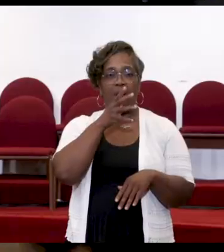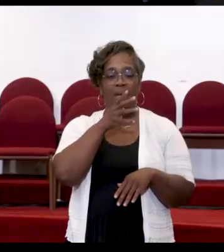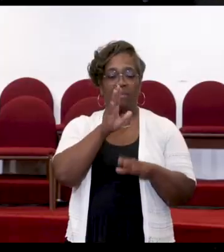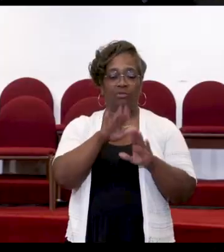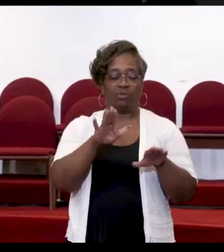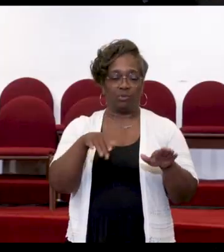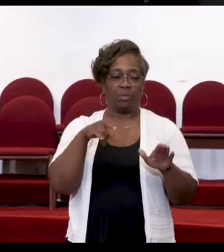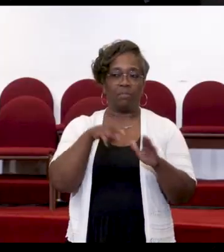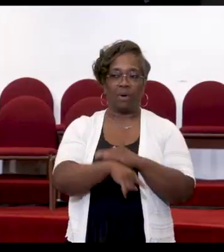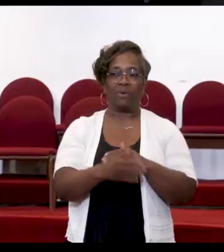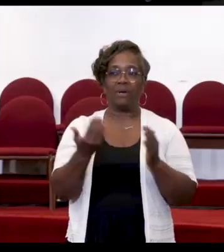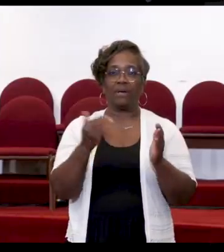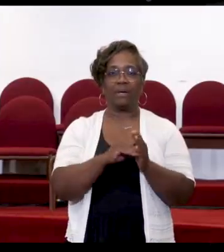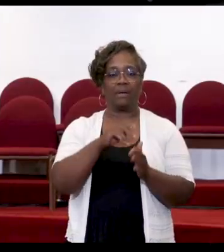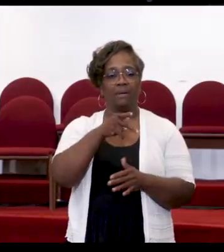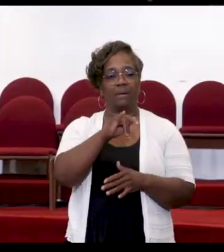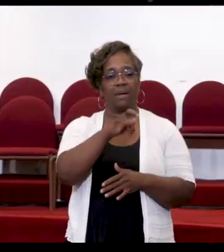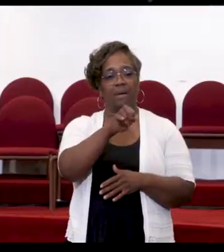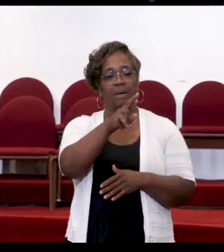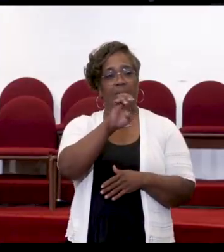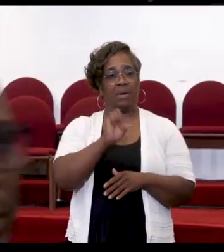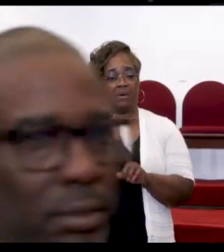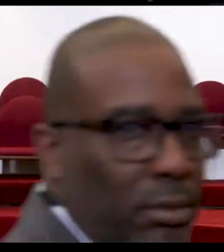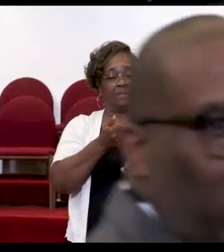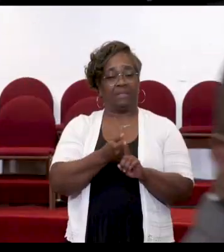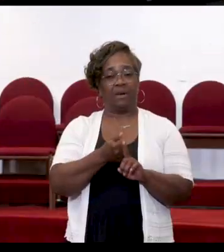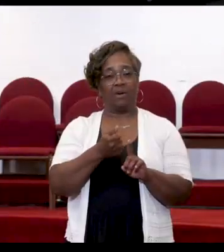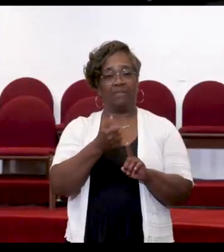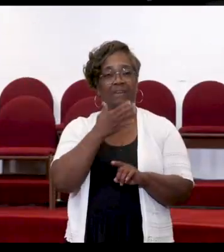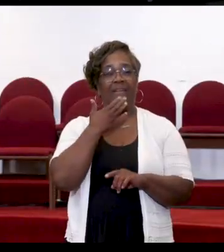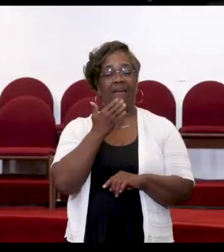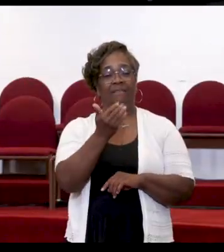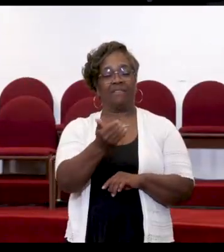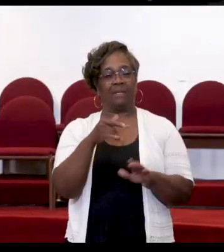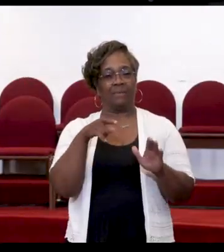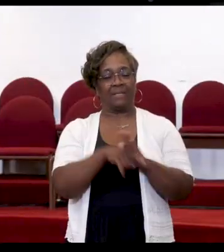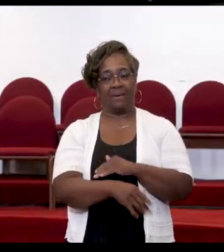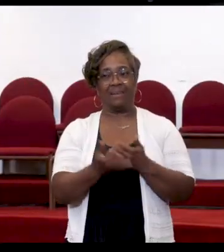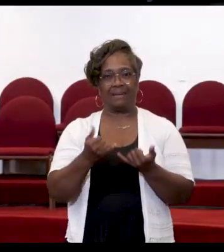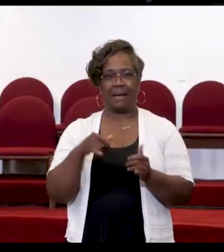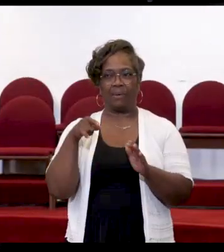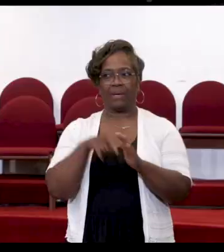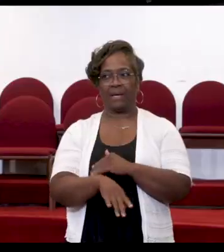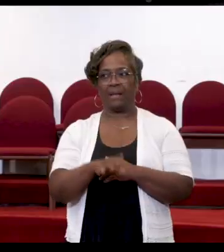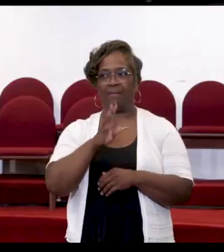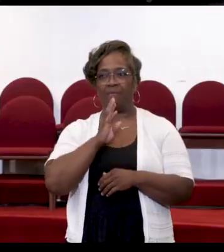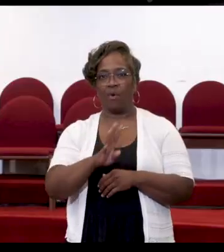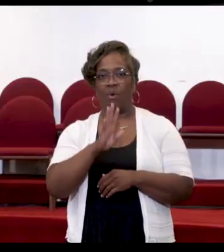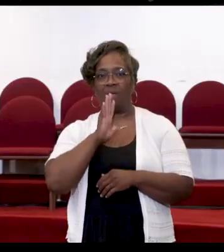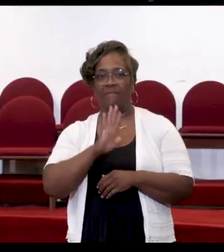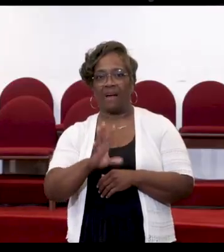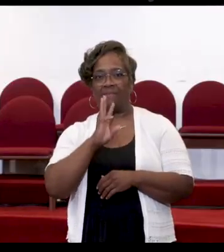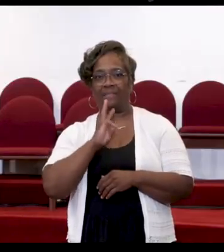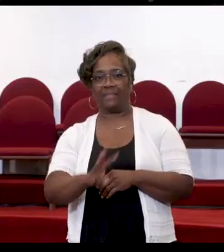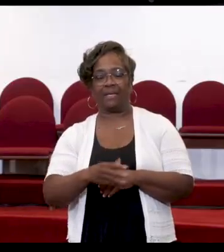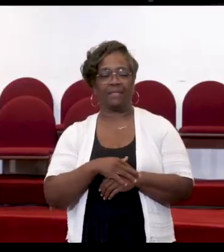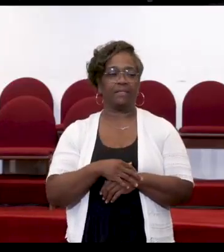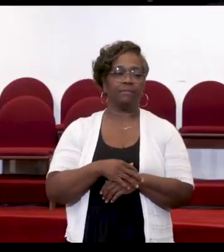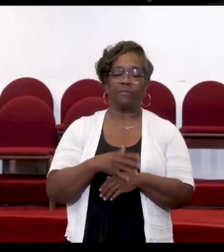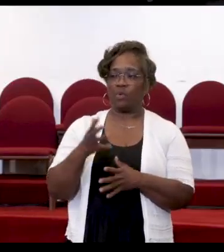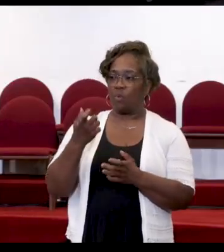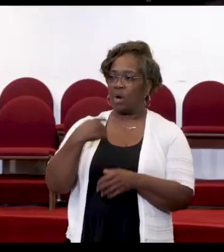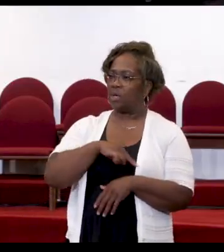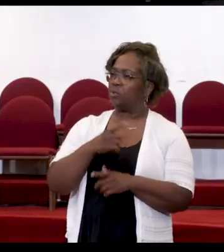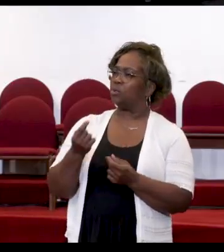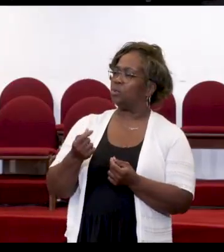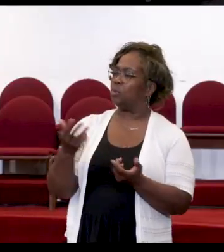again, Pierre was 15 when he got murdered. Now we're murdering 4 and 5 and 6-year-olds. What would you like us to do? I would like you to